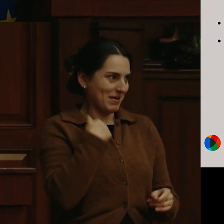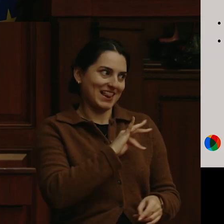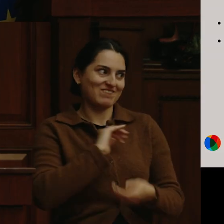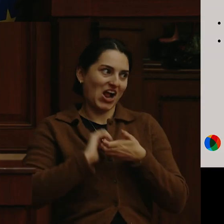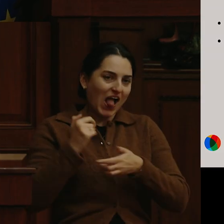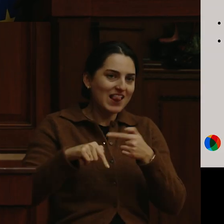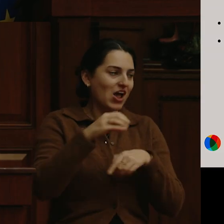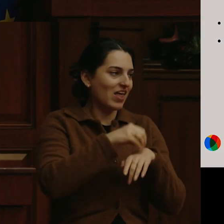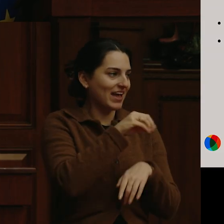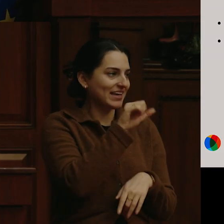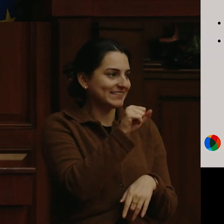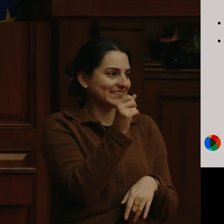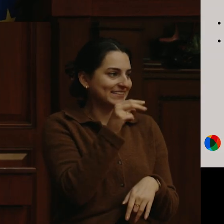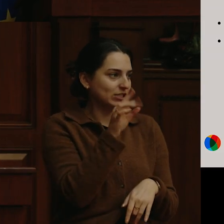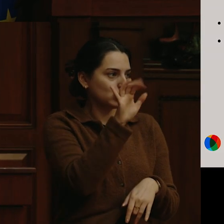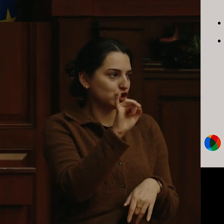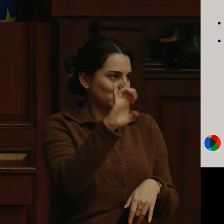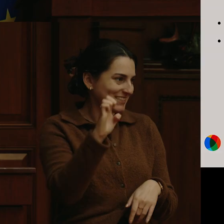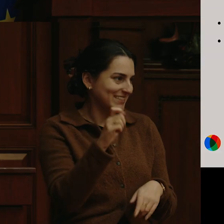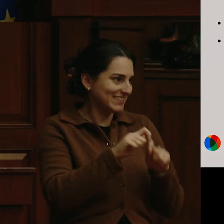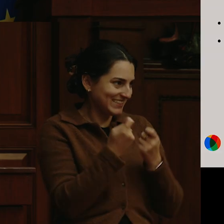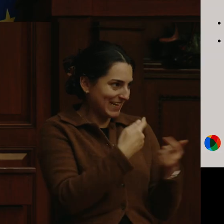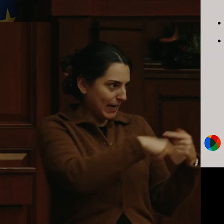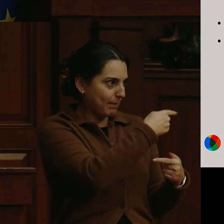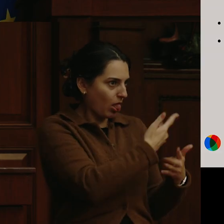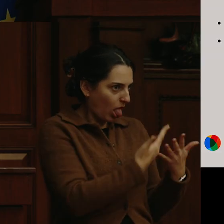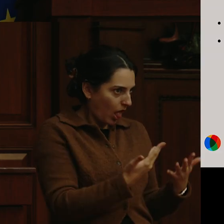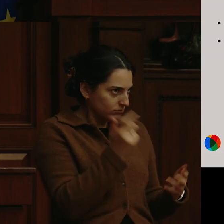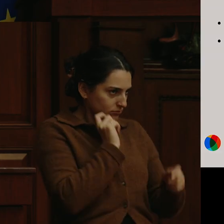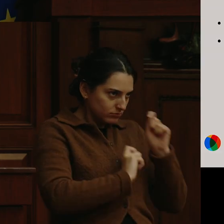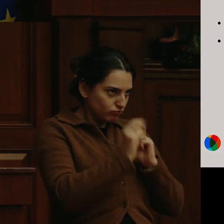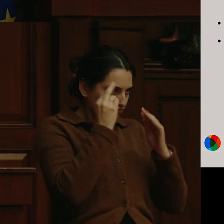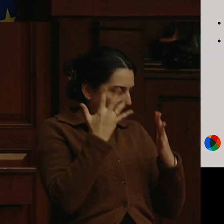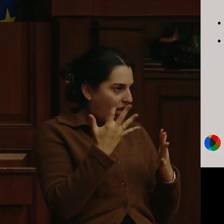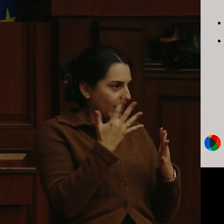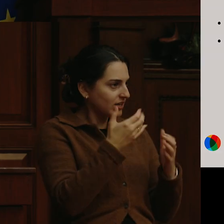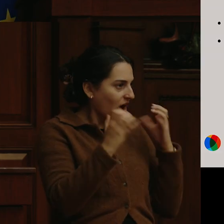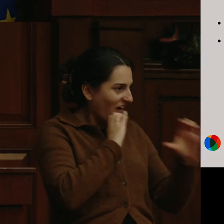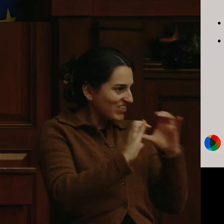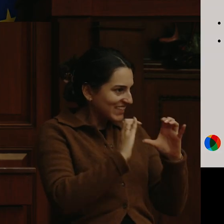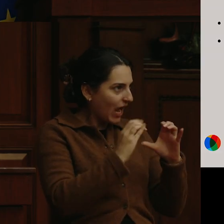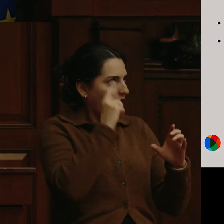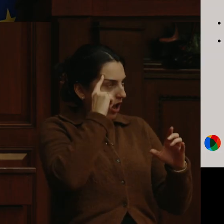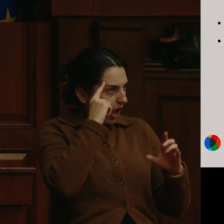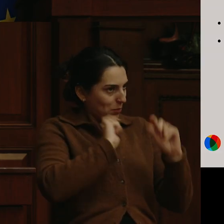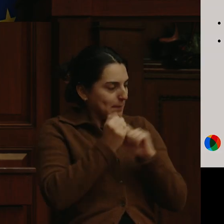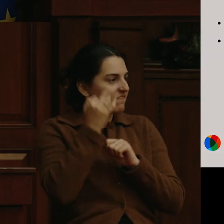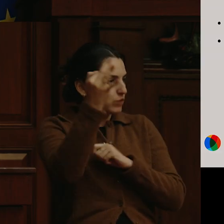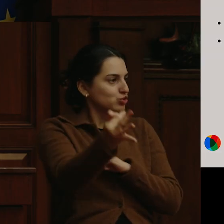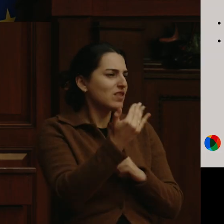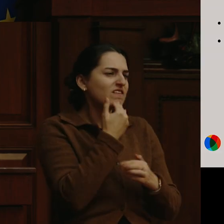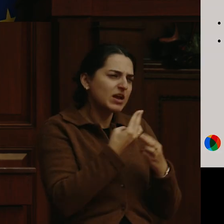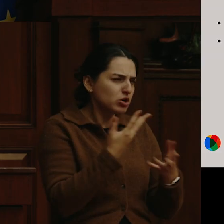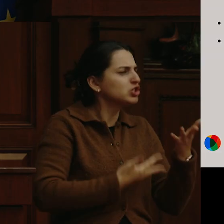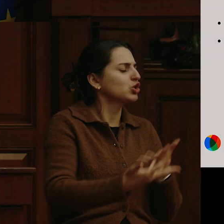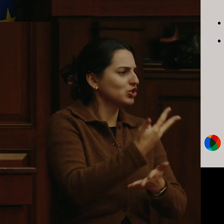colleagues on the SYNERG-IE team will just have, there's a lot of food for thought about the conversations I've been part of this morning. So just want to reiterate